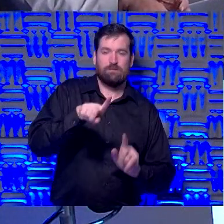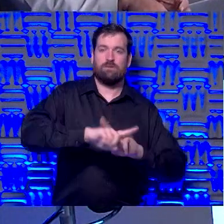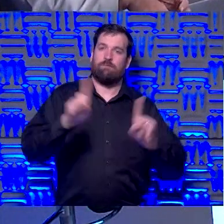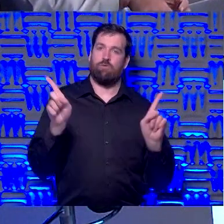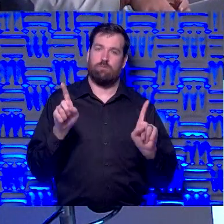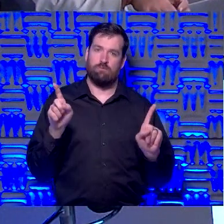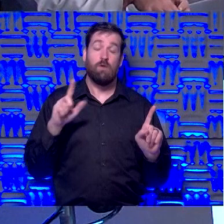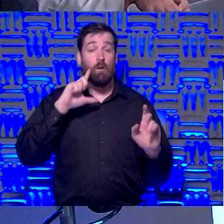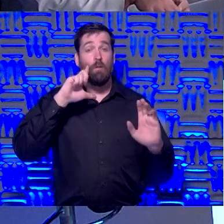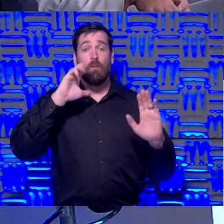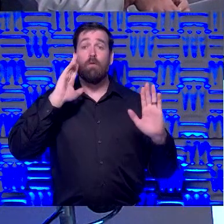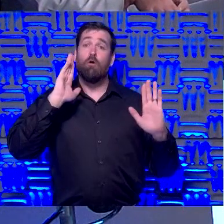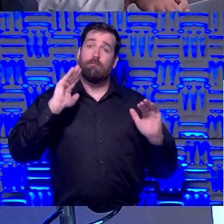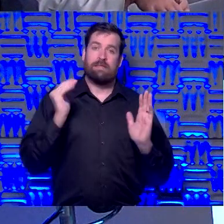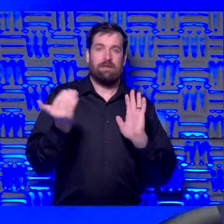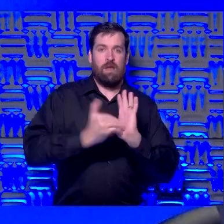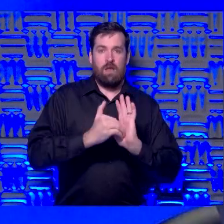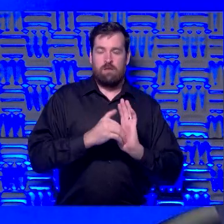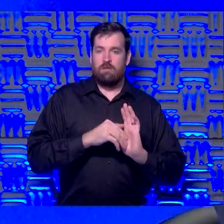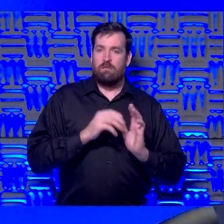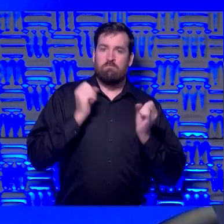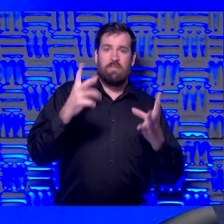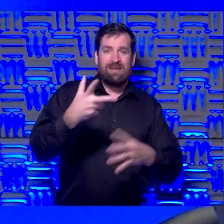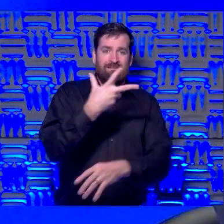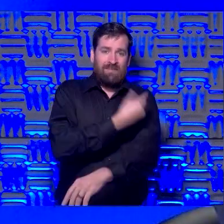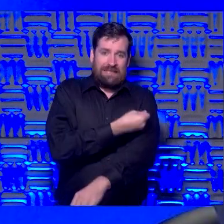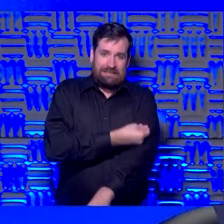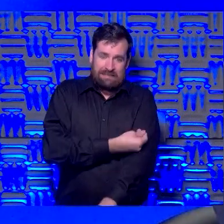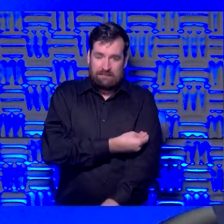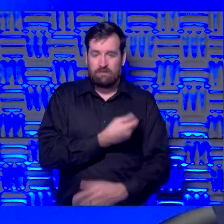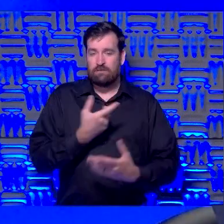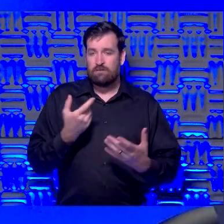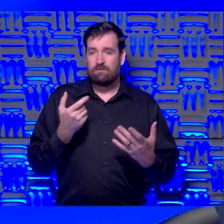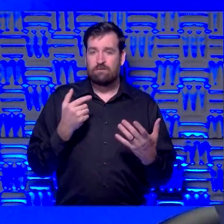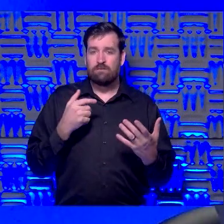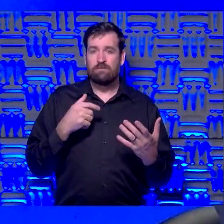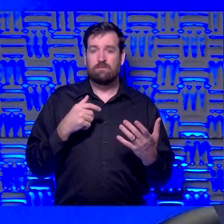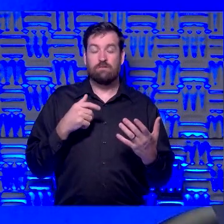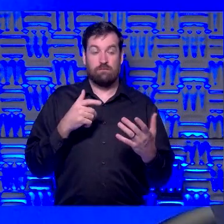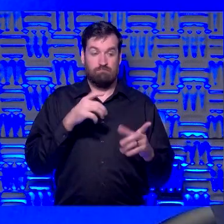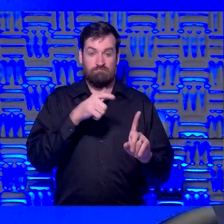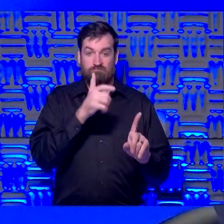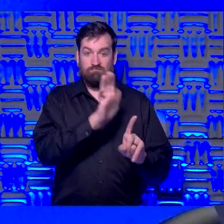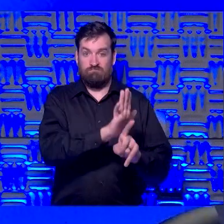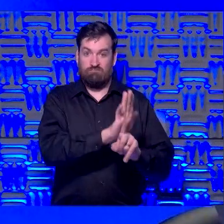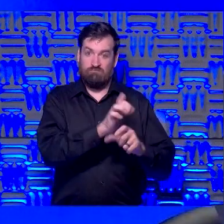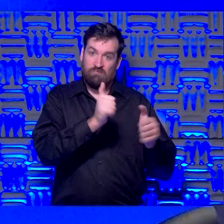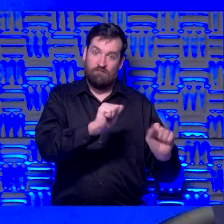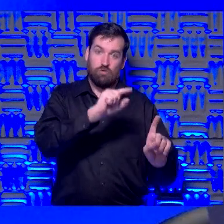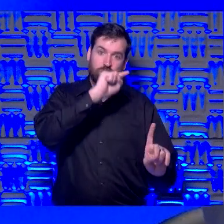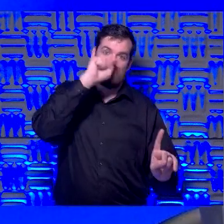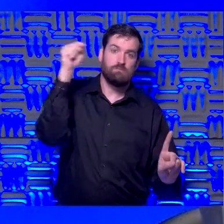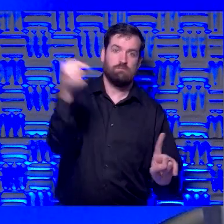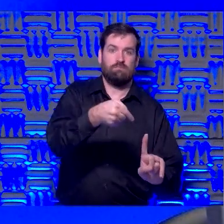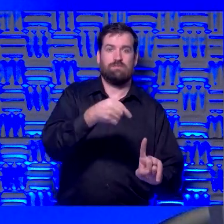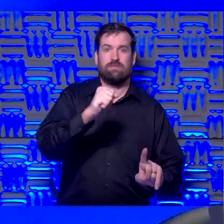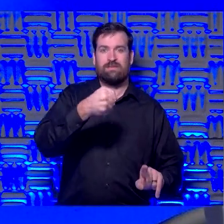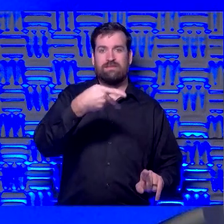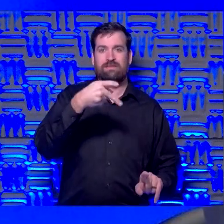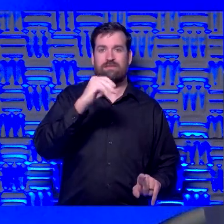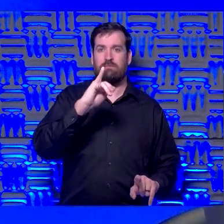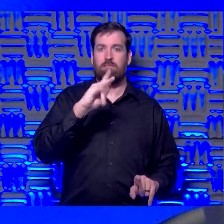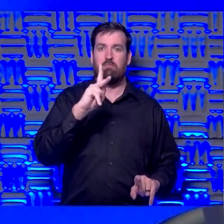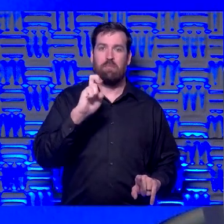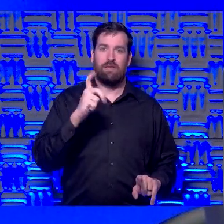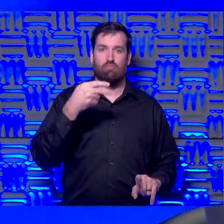hopefully again, a lot of these vaccines are directing their efforts towards the spike protein. We